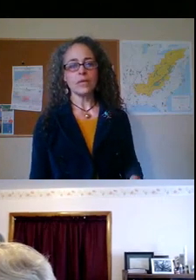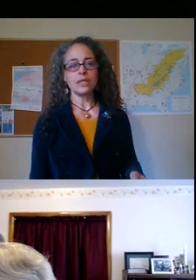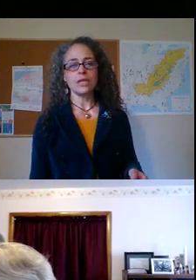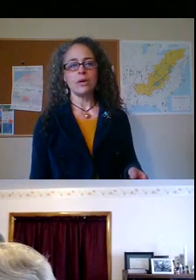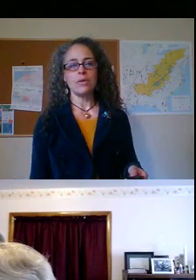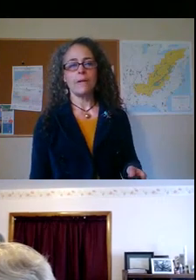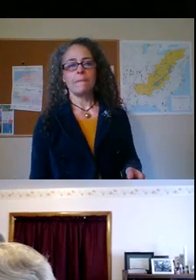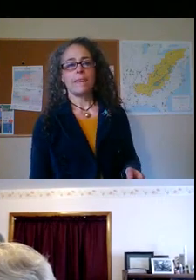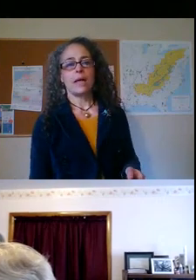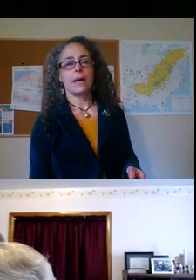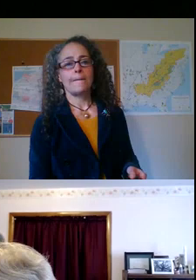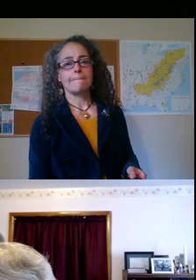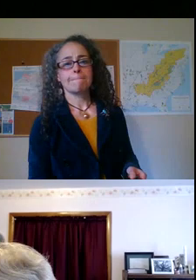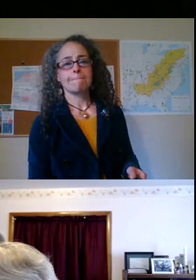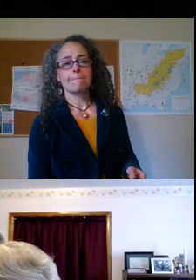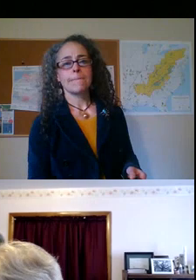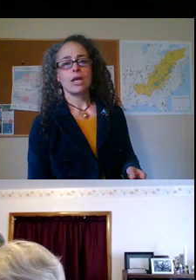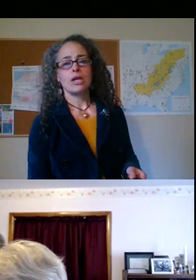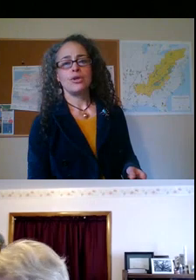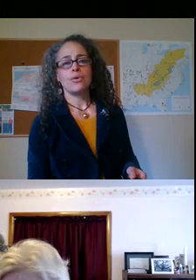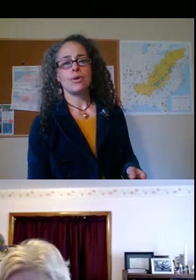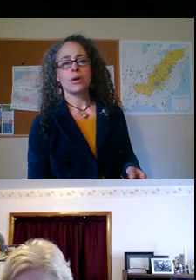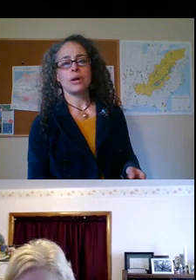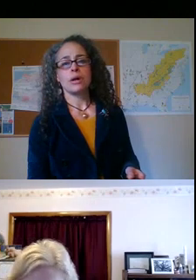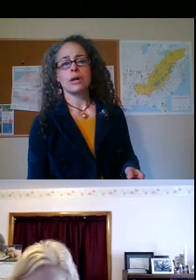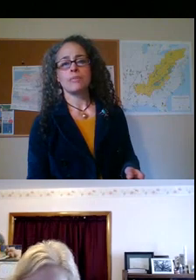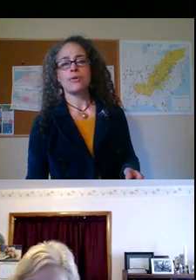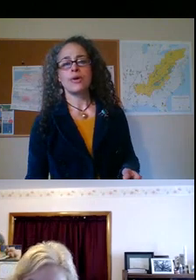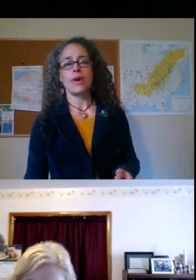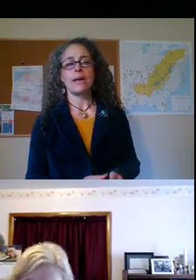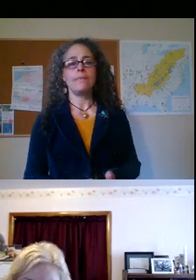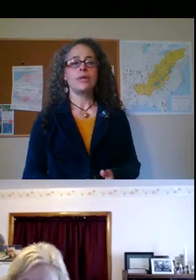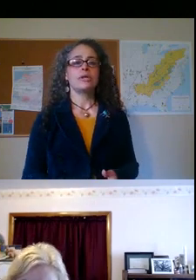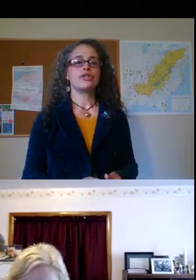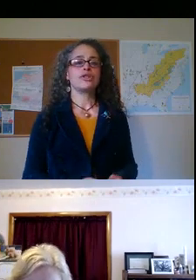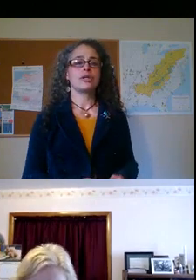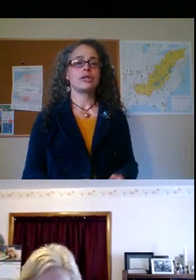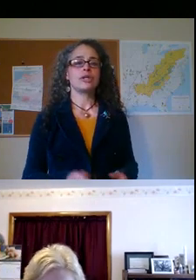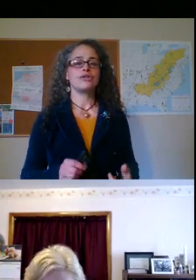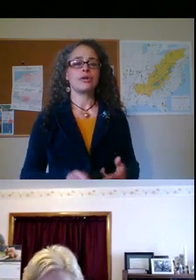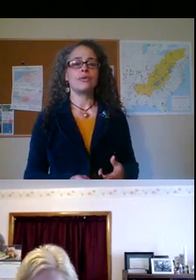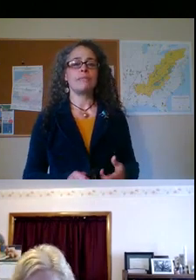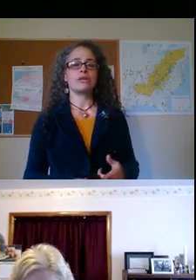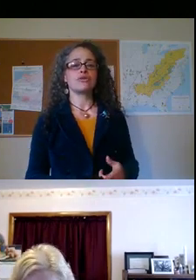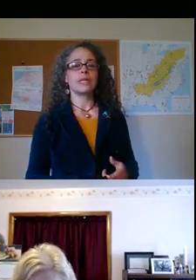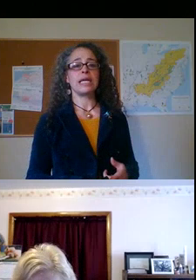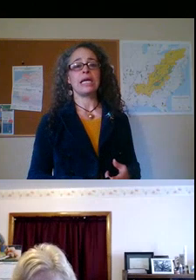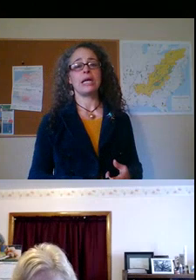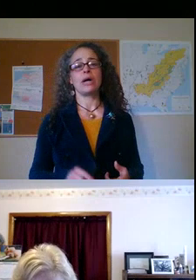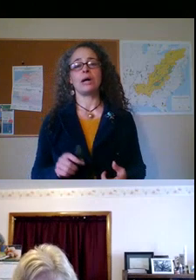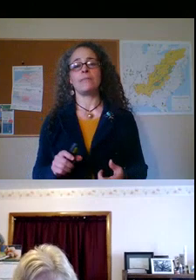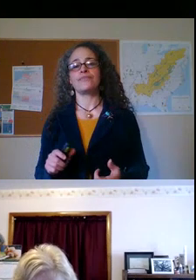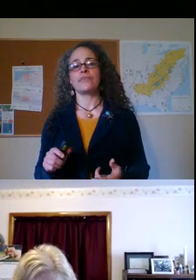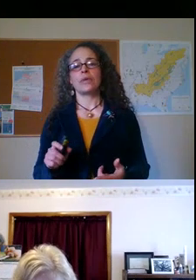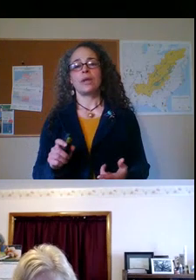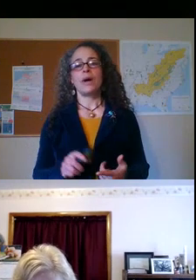So your program should contribute